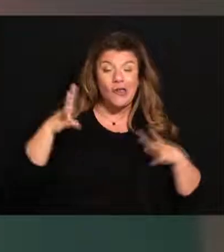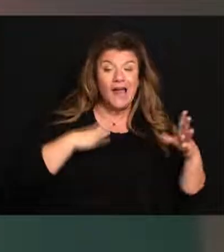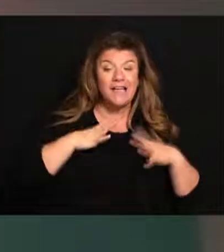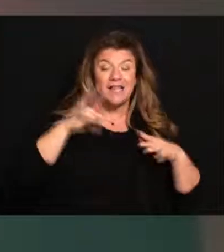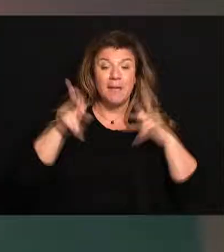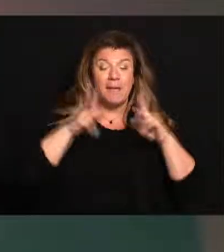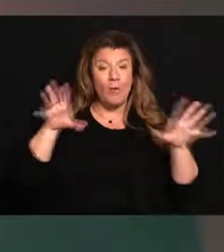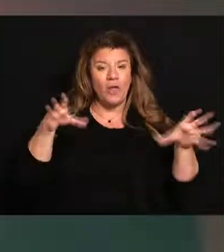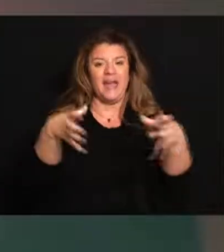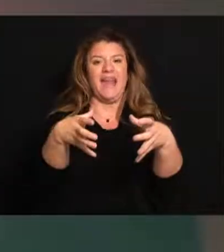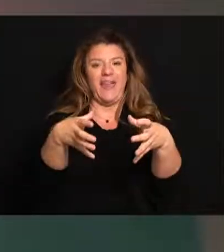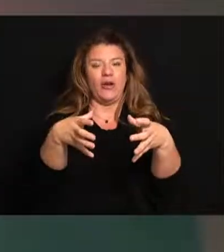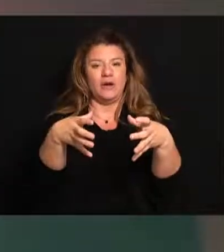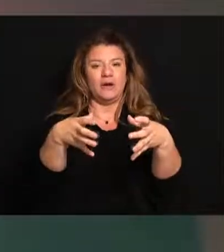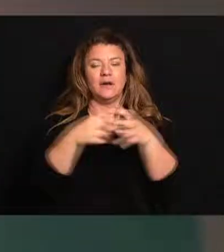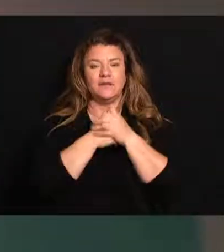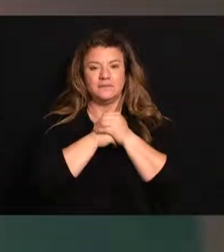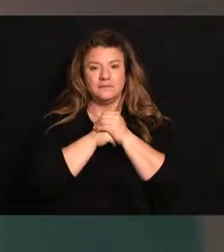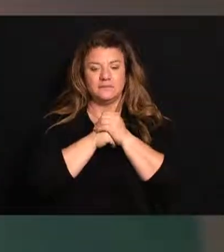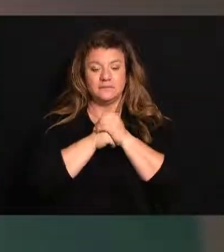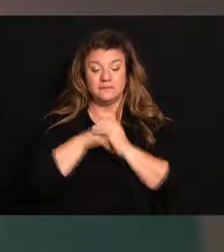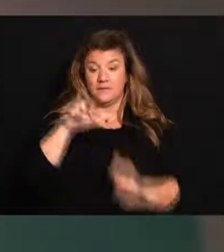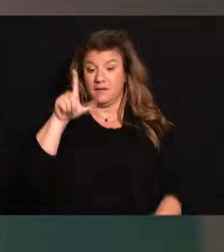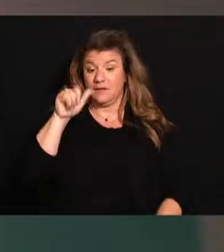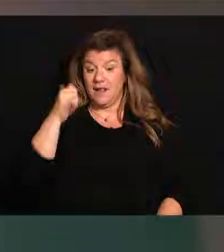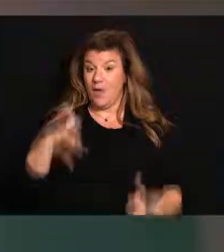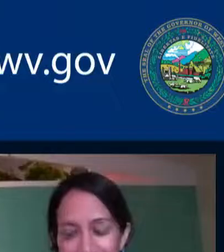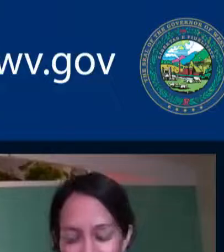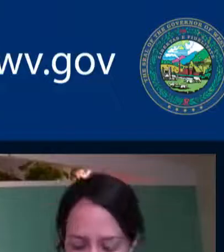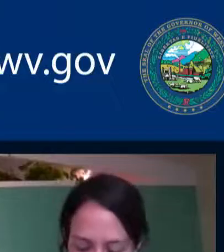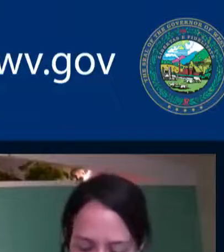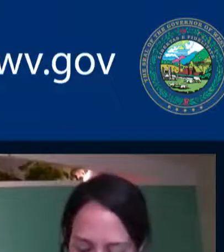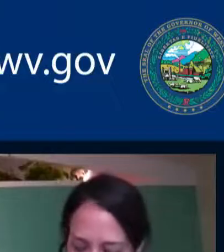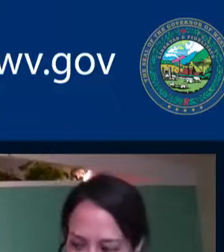together. But I'll see if Clay wants to add anything more.